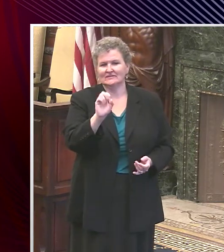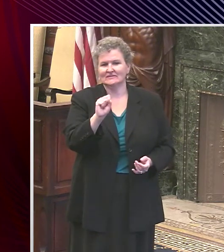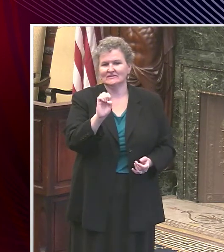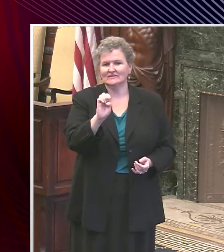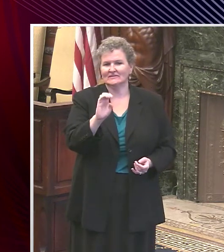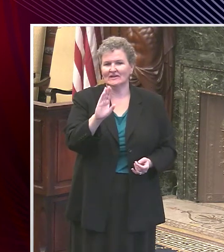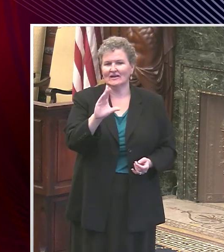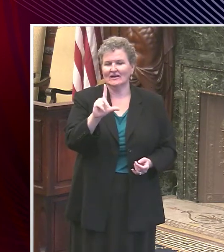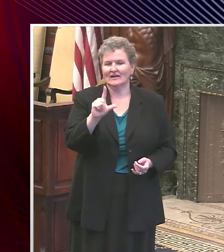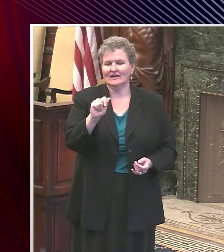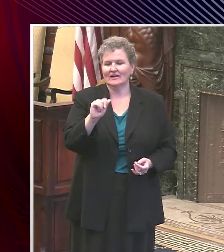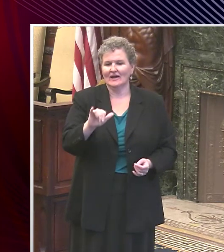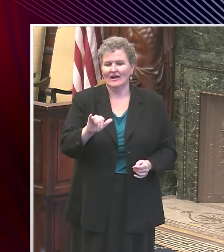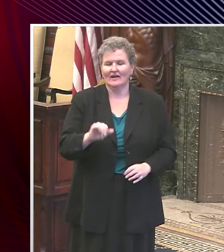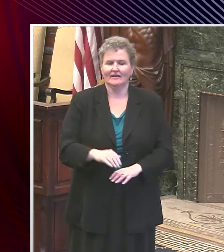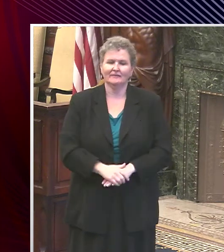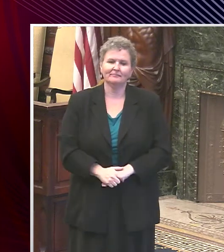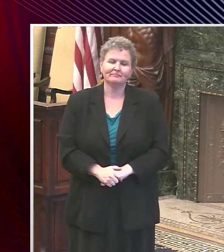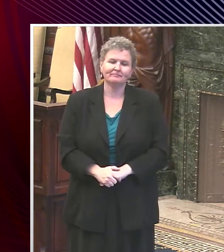Sun.